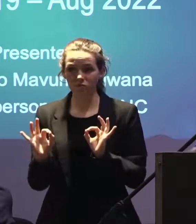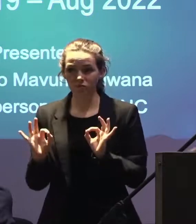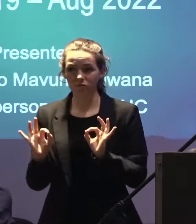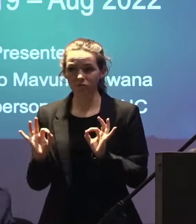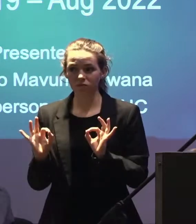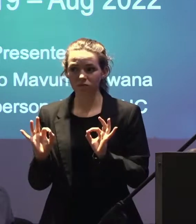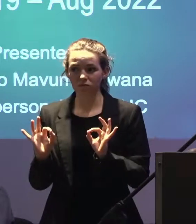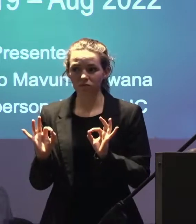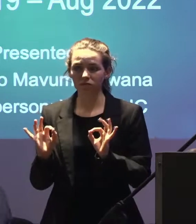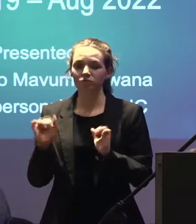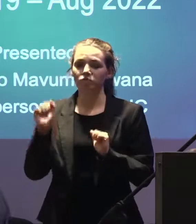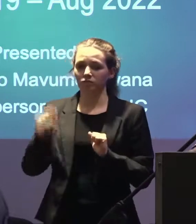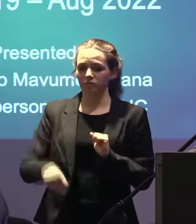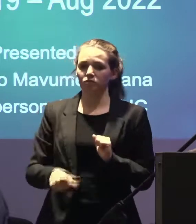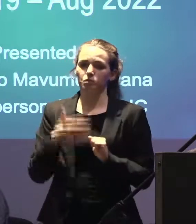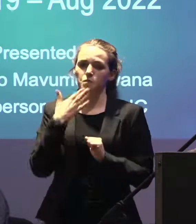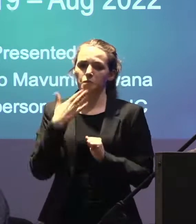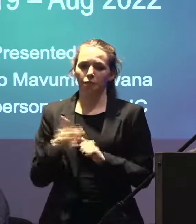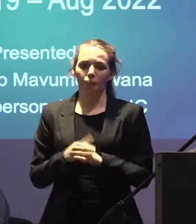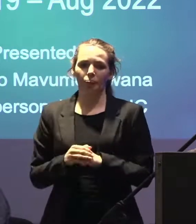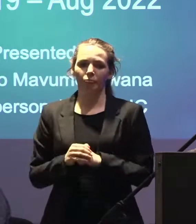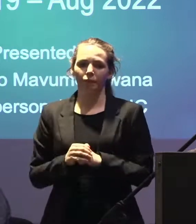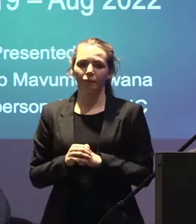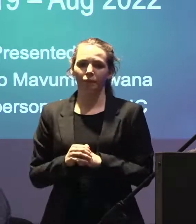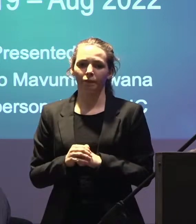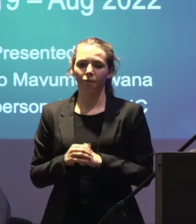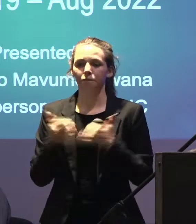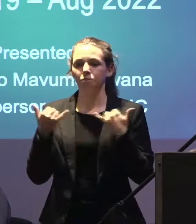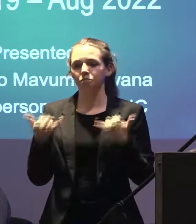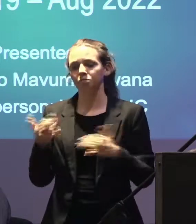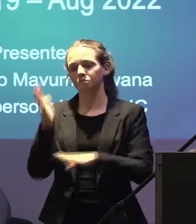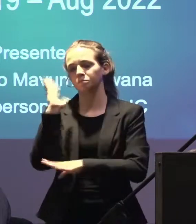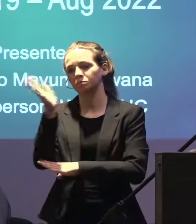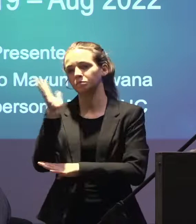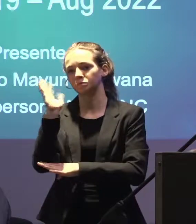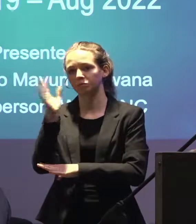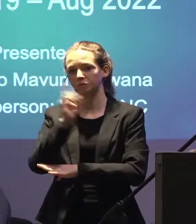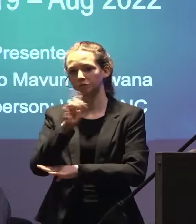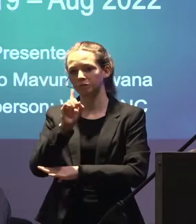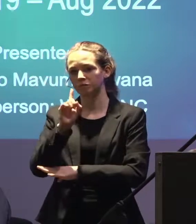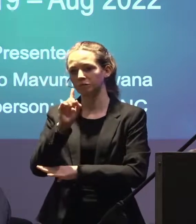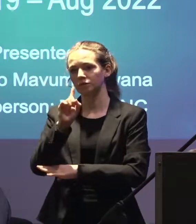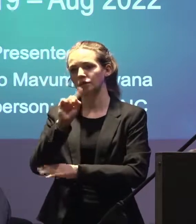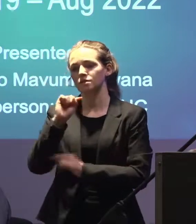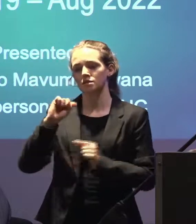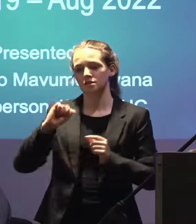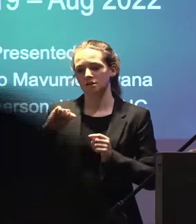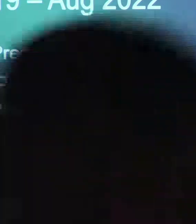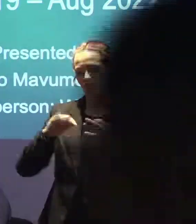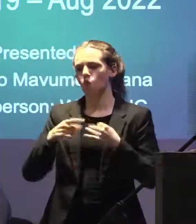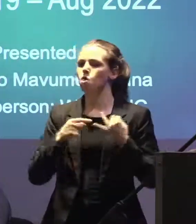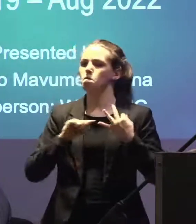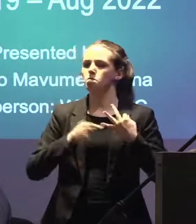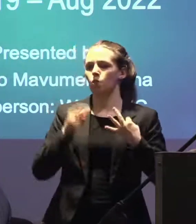I am. Thank you. I now present to you, this is item 3.1, I think, on the